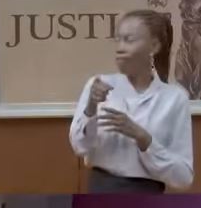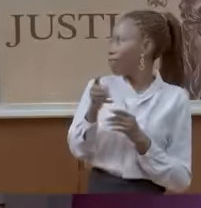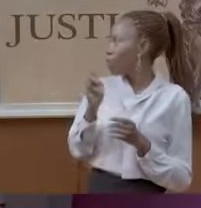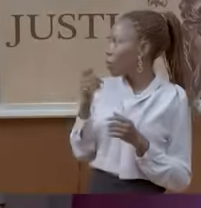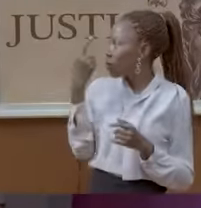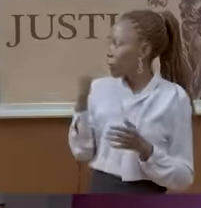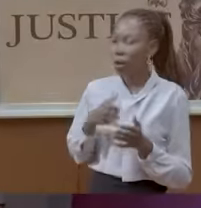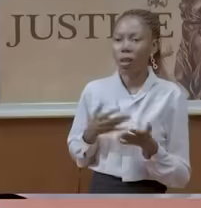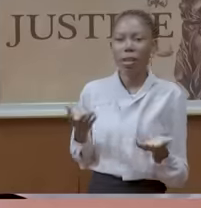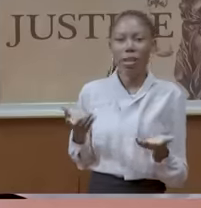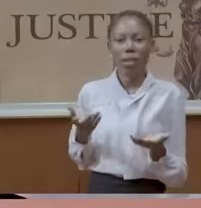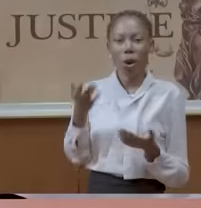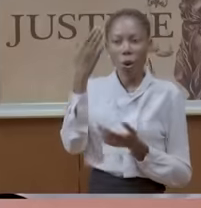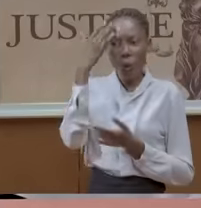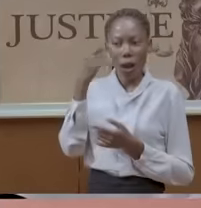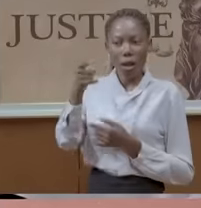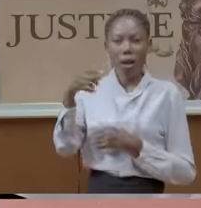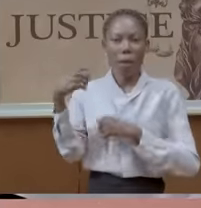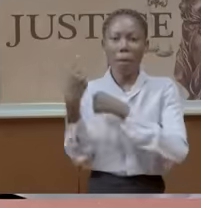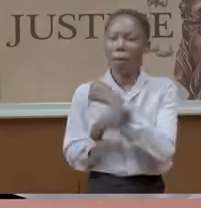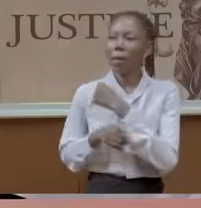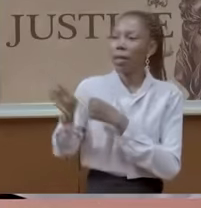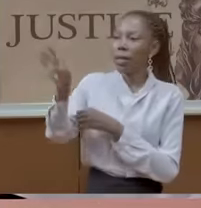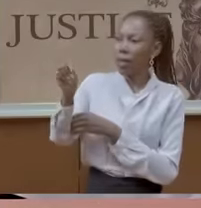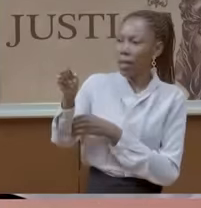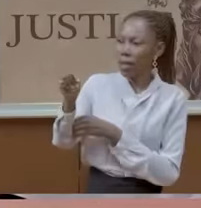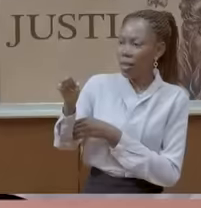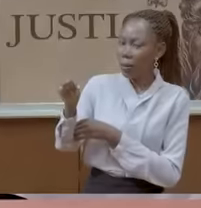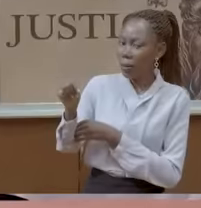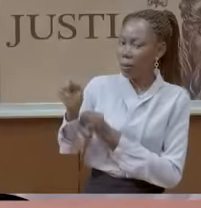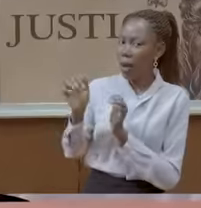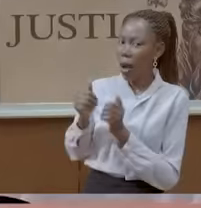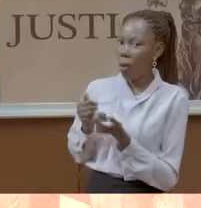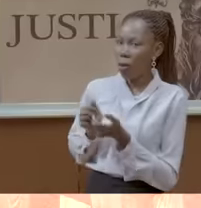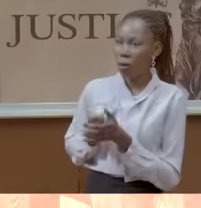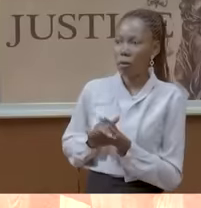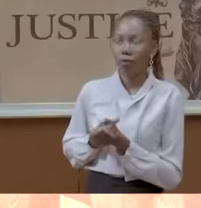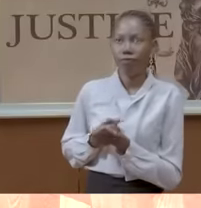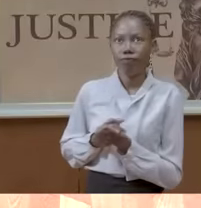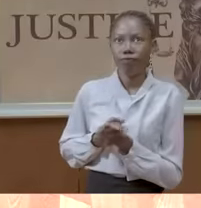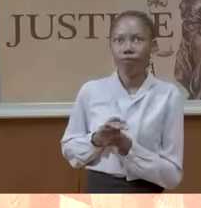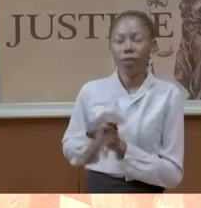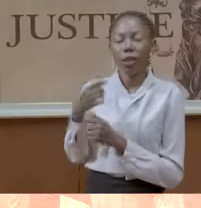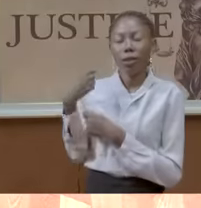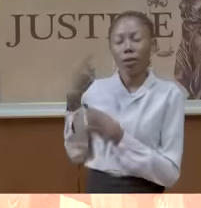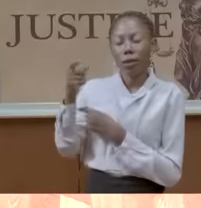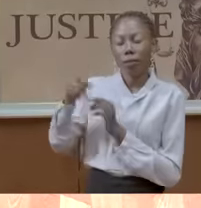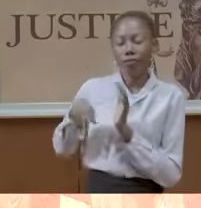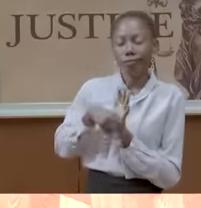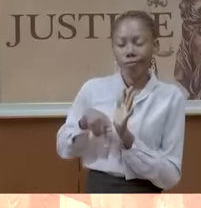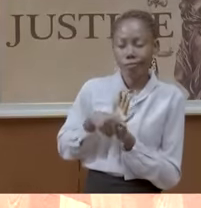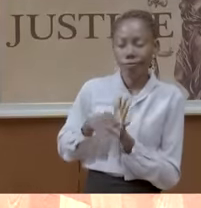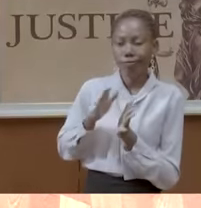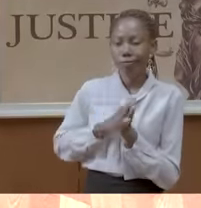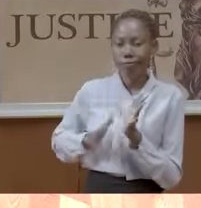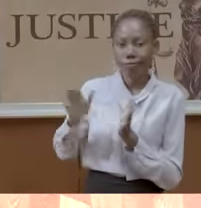beating me from the first house. She would beat me and run out because I cannot beat a woman. Because I told her something. I said, since I was in primary school, till I finished my secondary